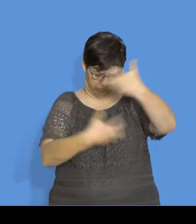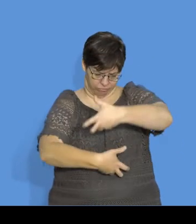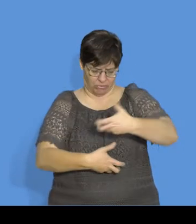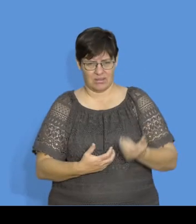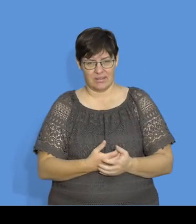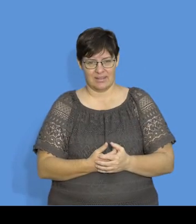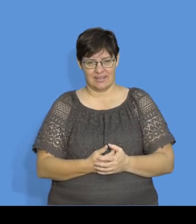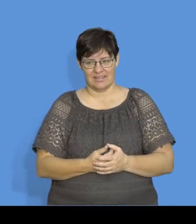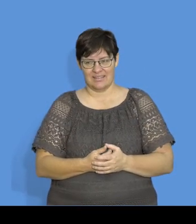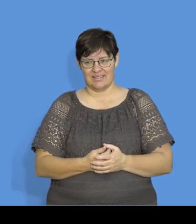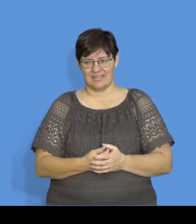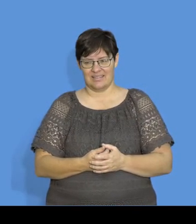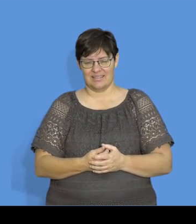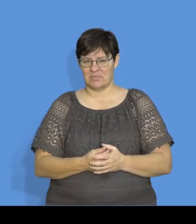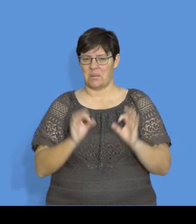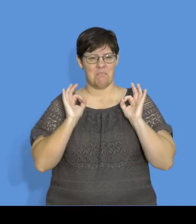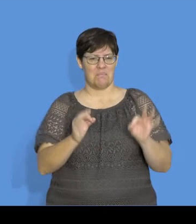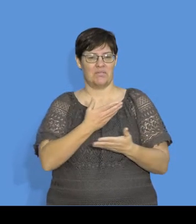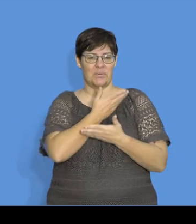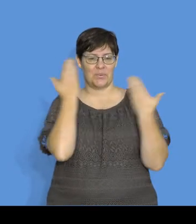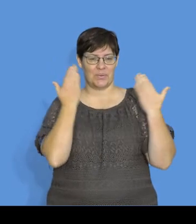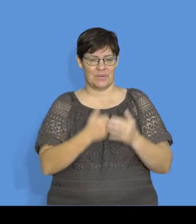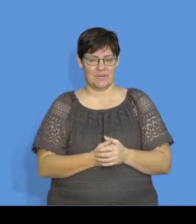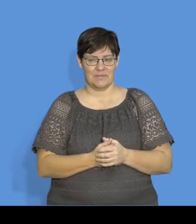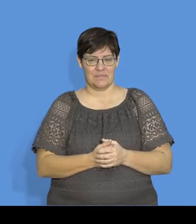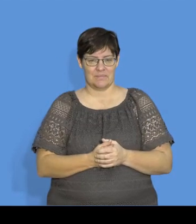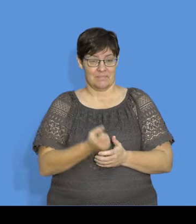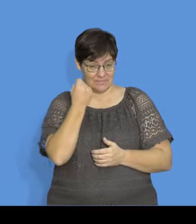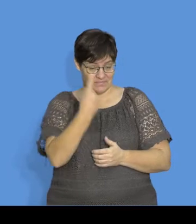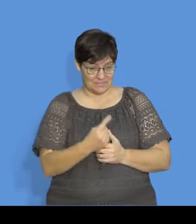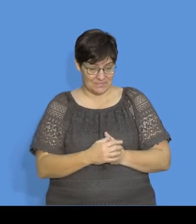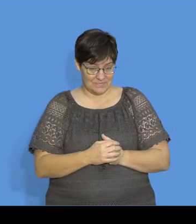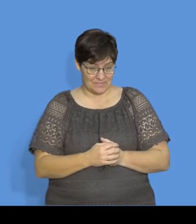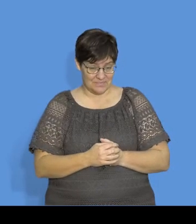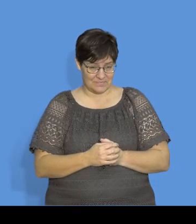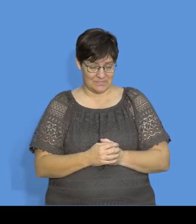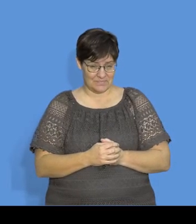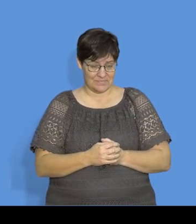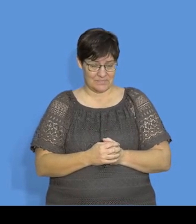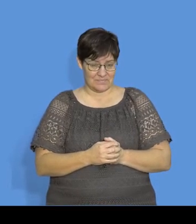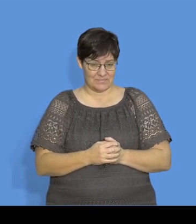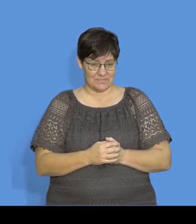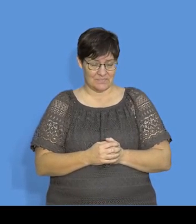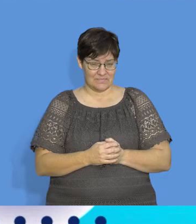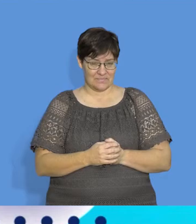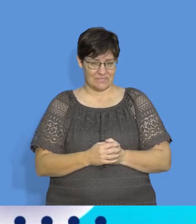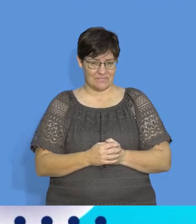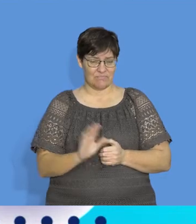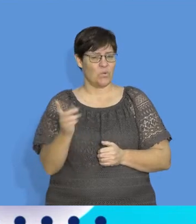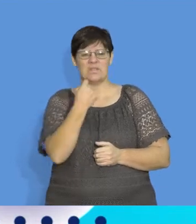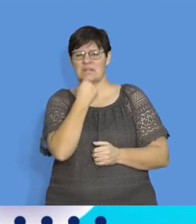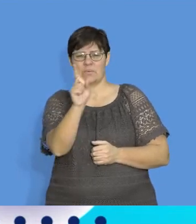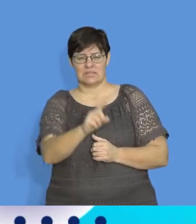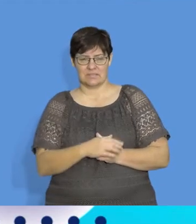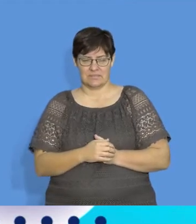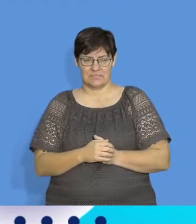line of fit. One can say, okay, there, okay, but that's not really perfect. Okay, are we all together? So